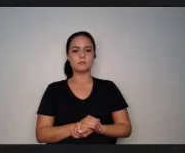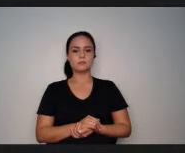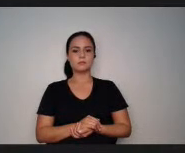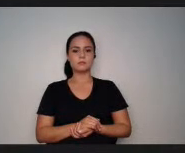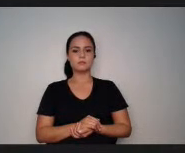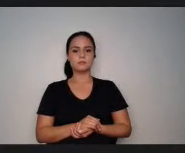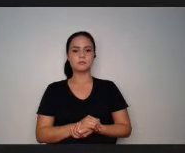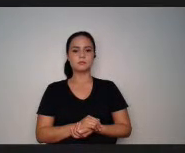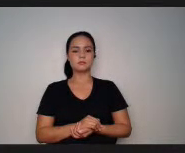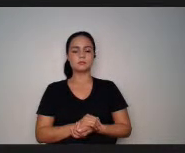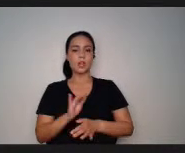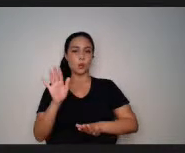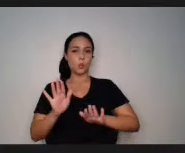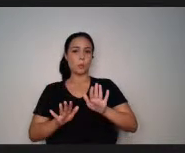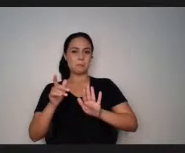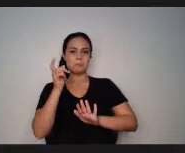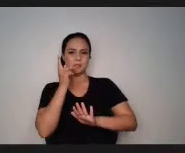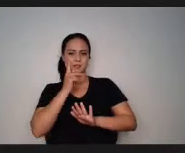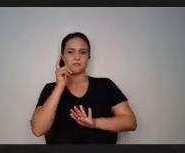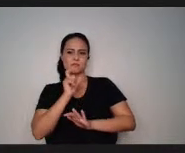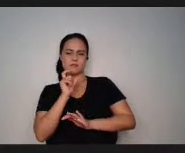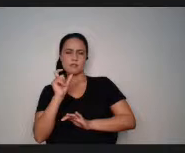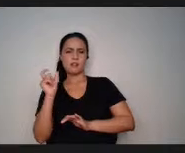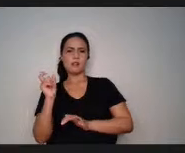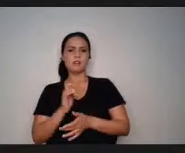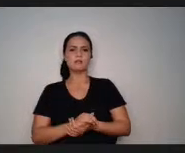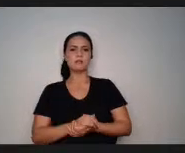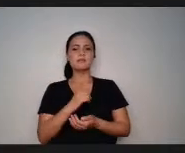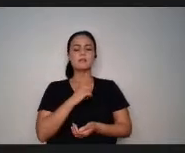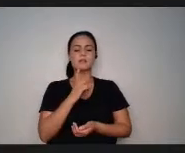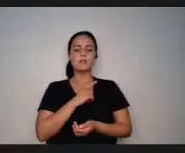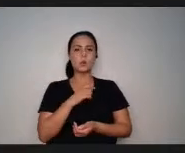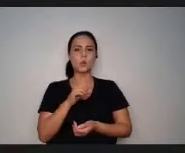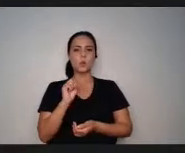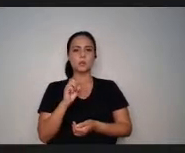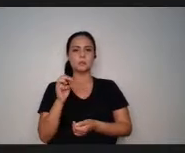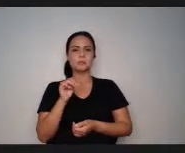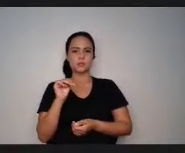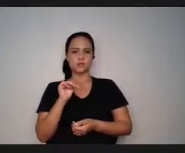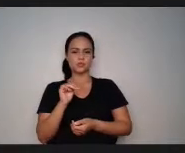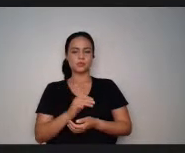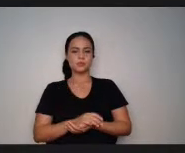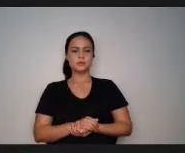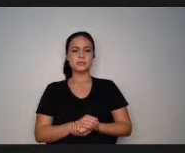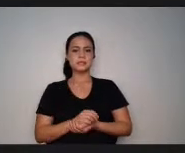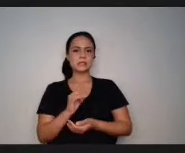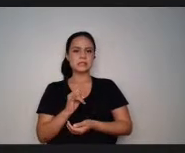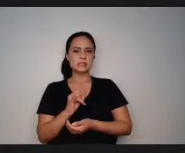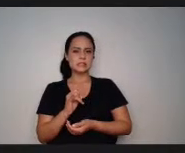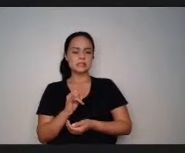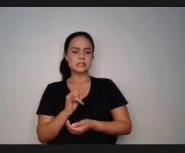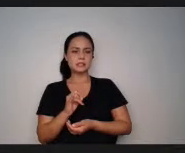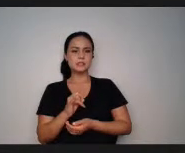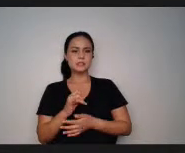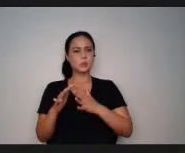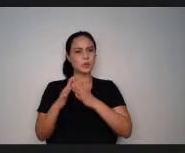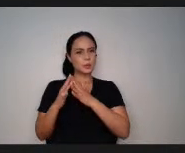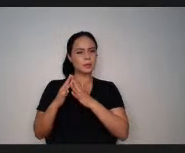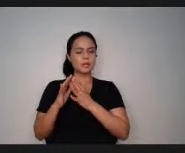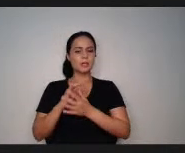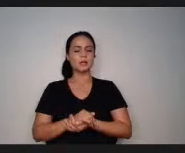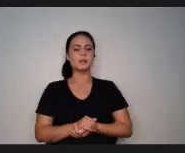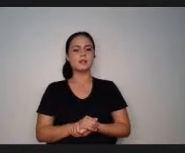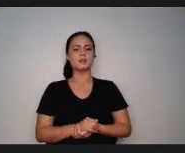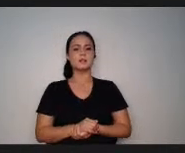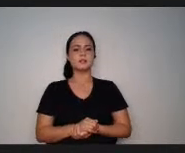to go into the job market. Here we have a couple of quotes. I think I have 8 minutes left.